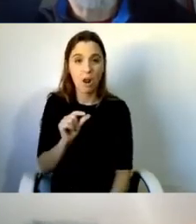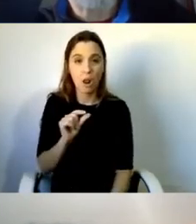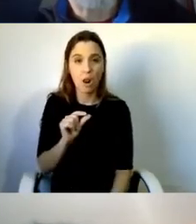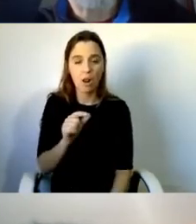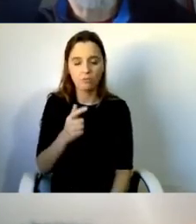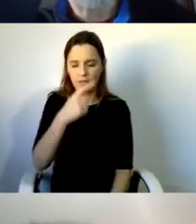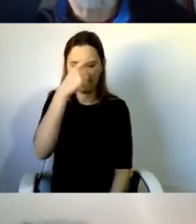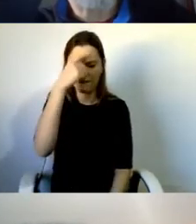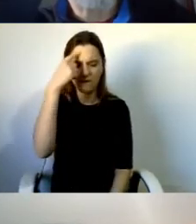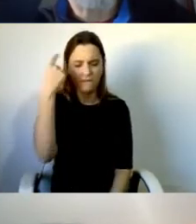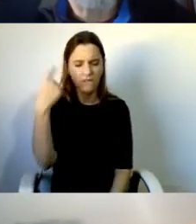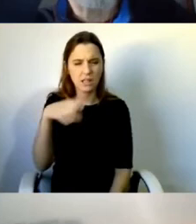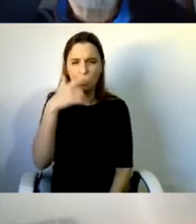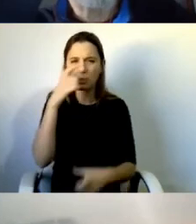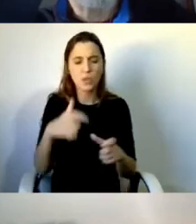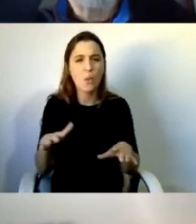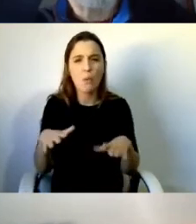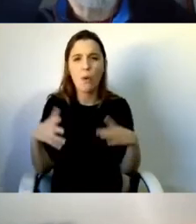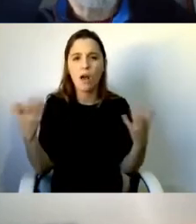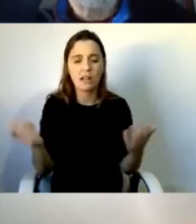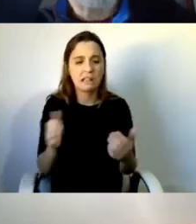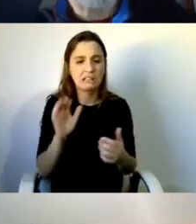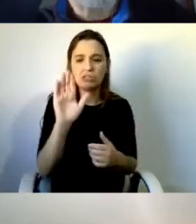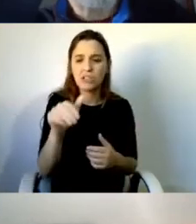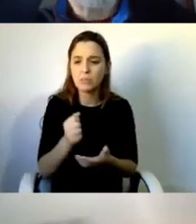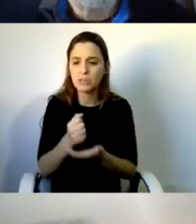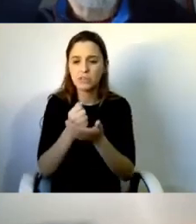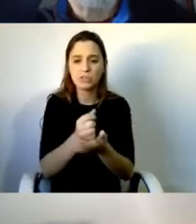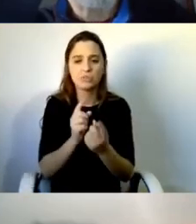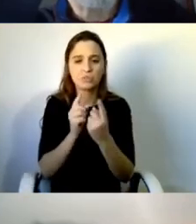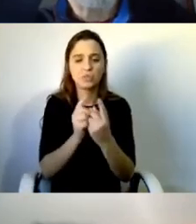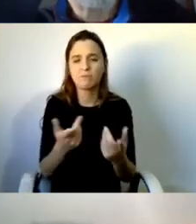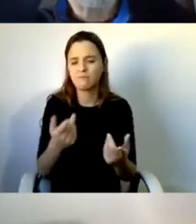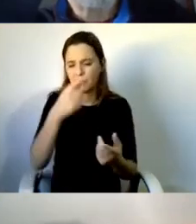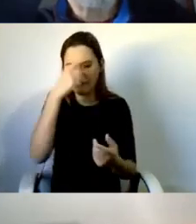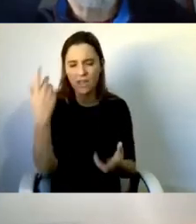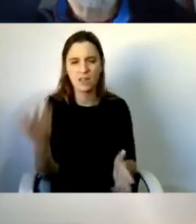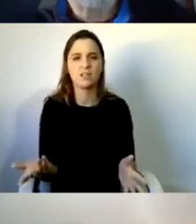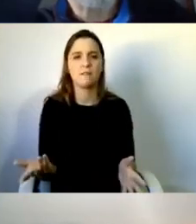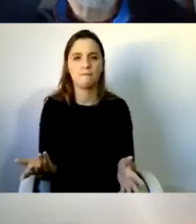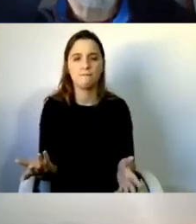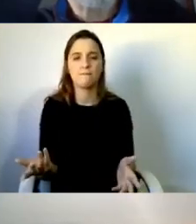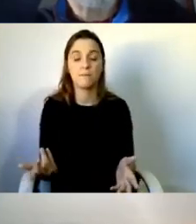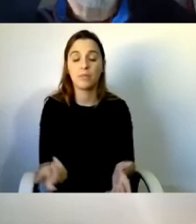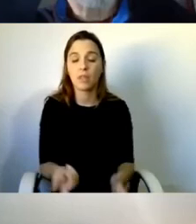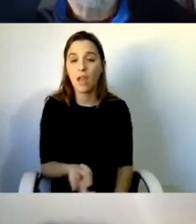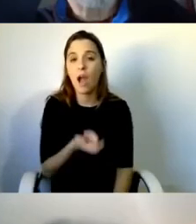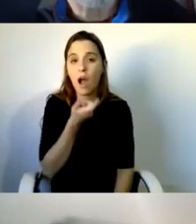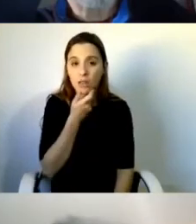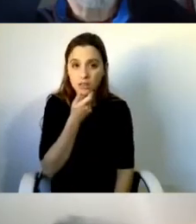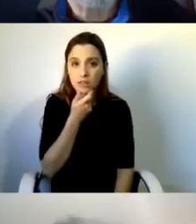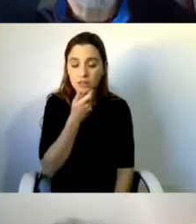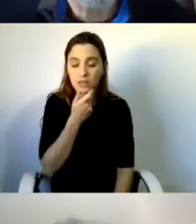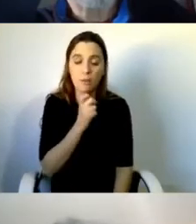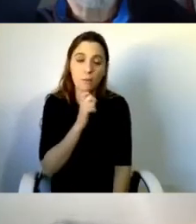recruit personal assistance on the market unless people can add to this money. So if the